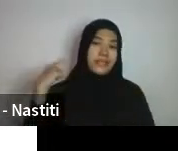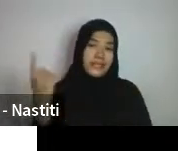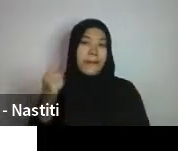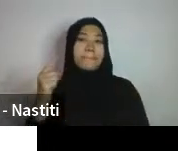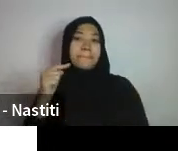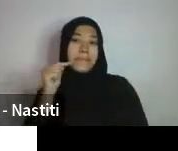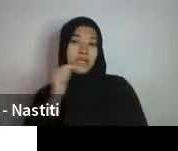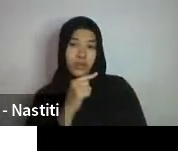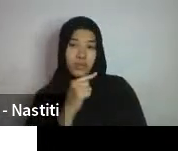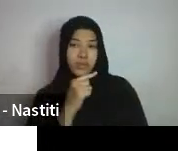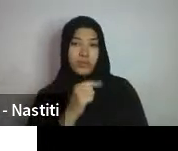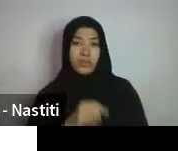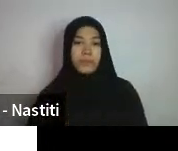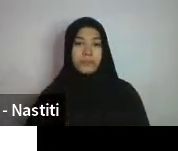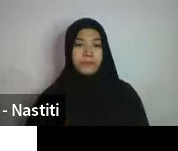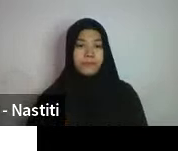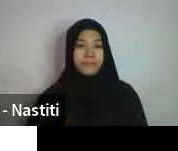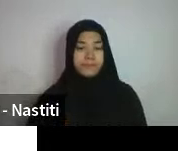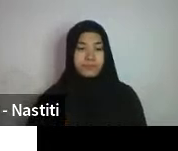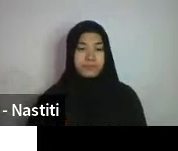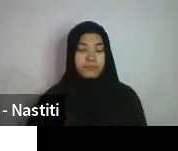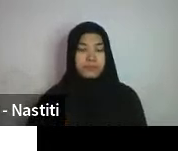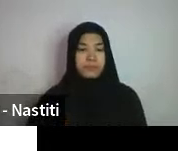the previous New South Wales study.